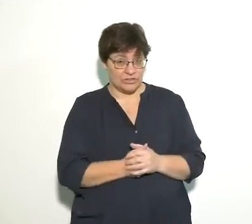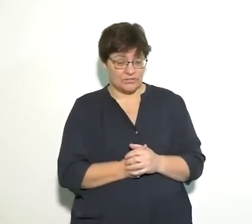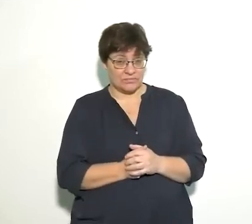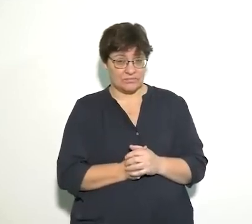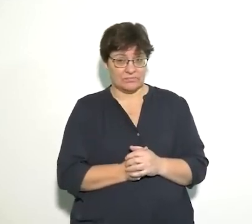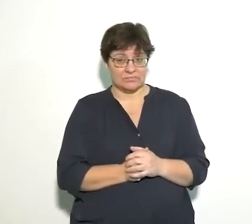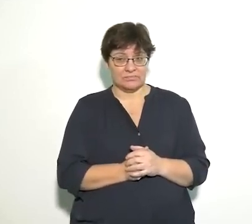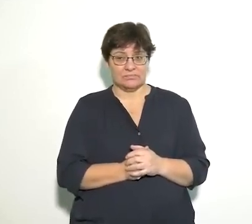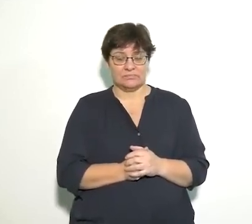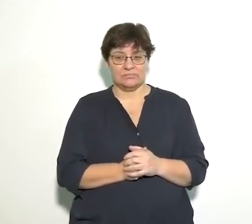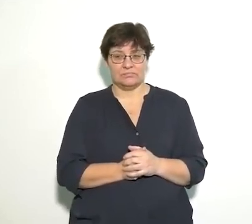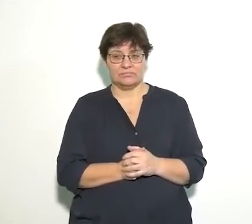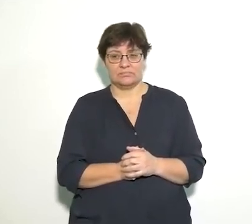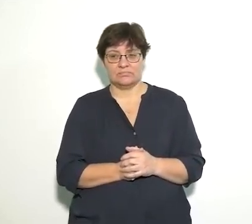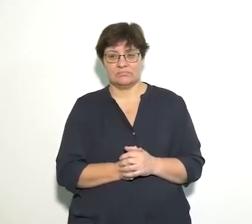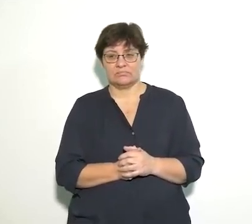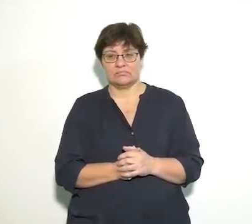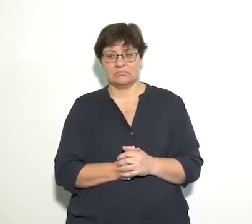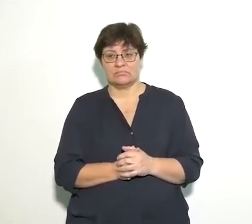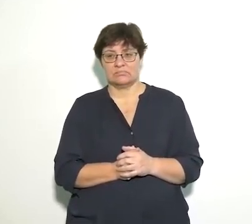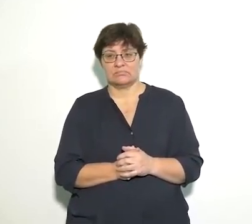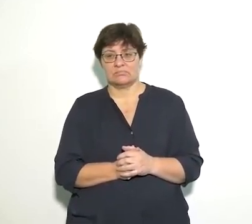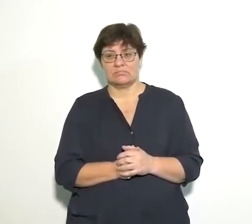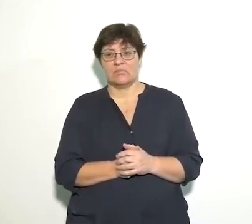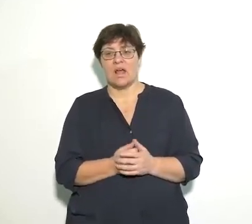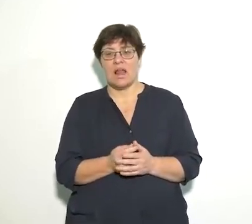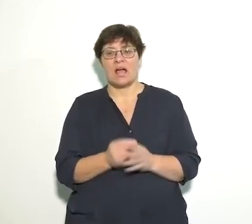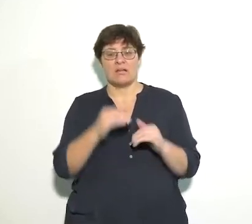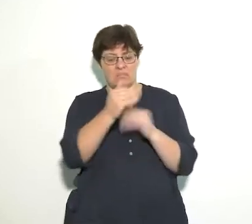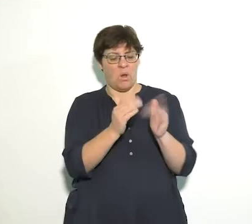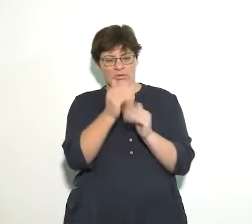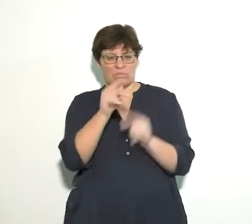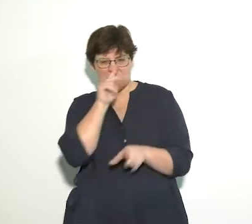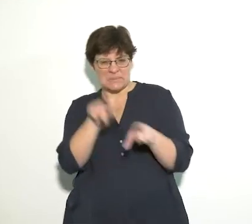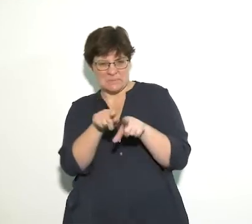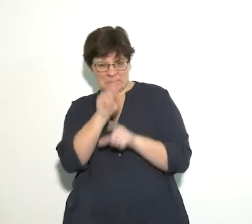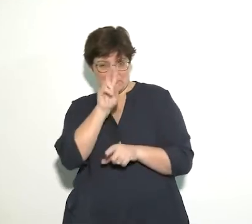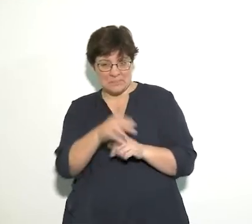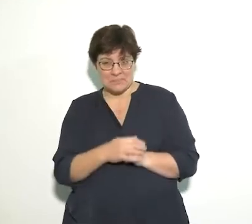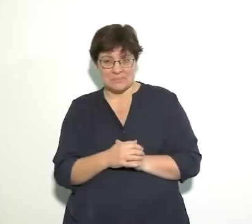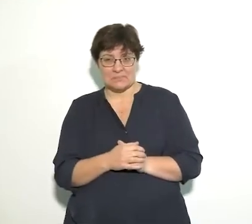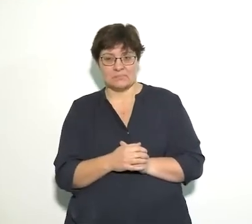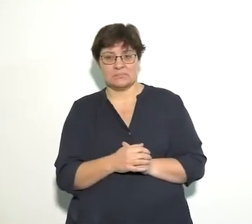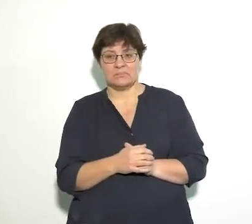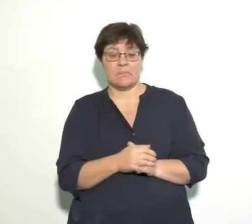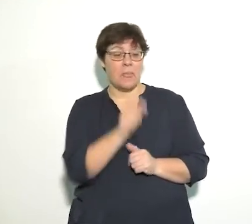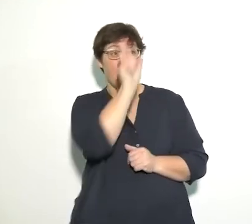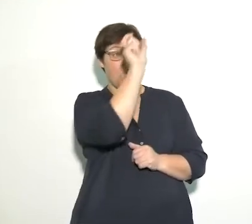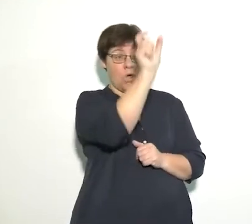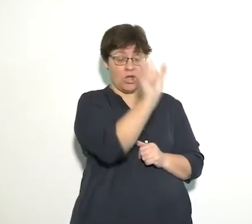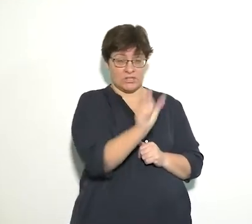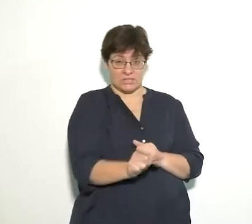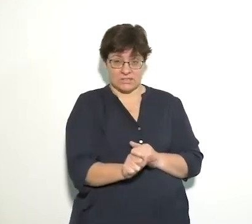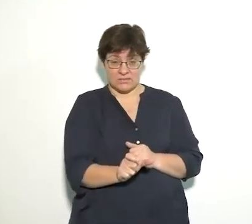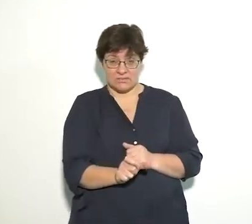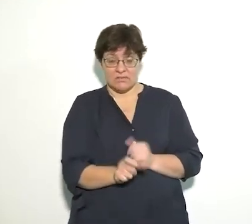cut it out, you should have little blocks or squares like this. And now you're going to use your